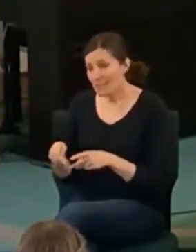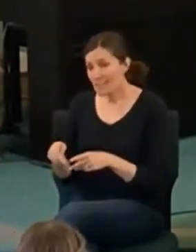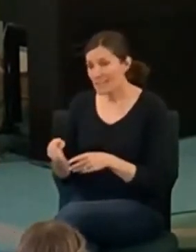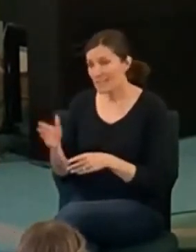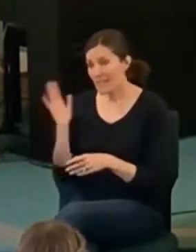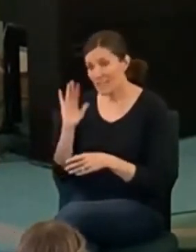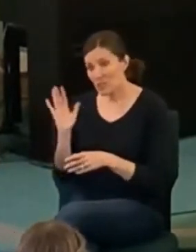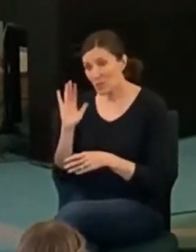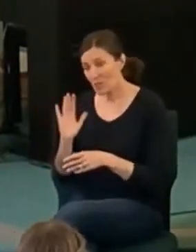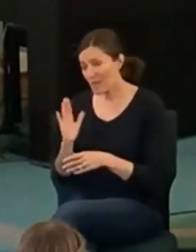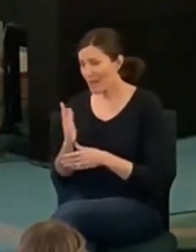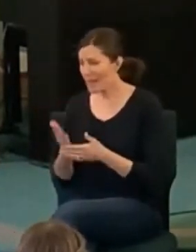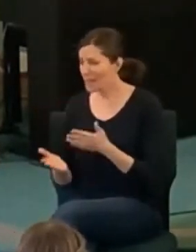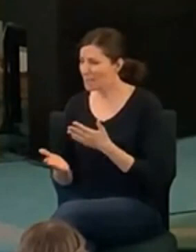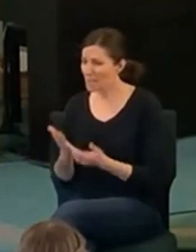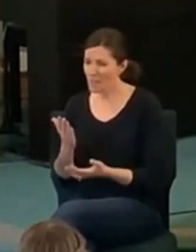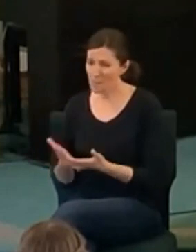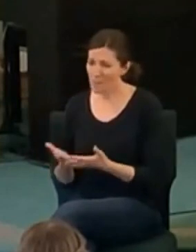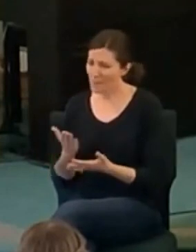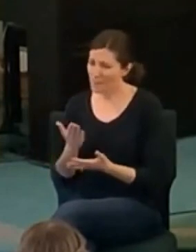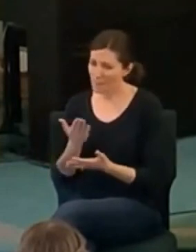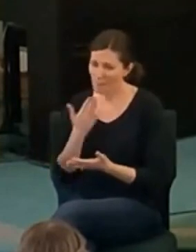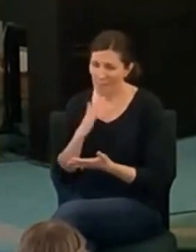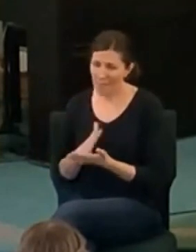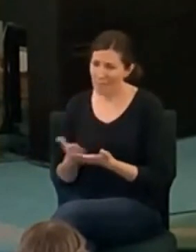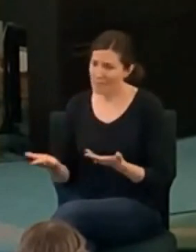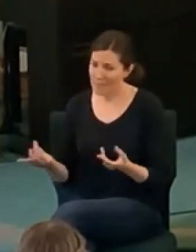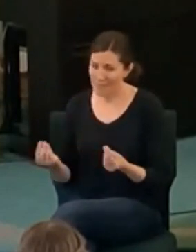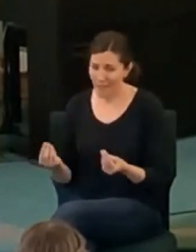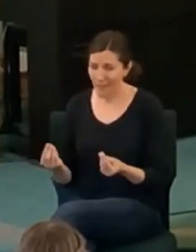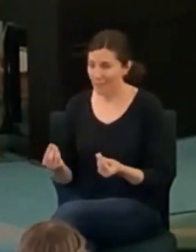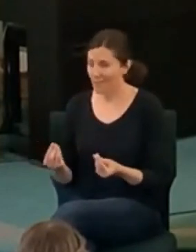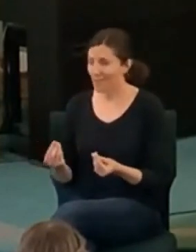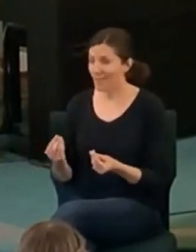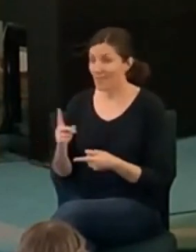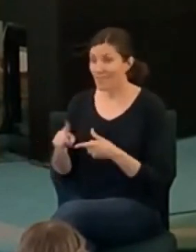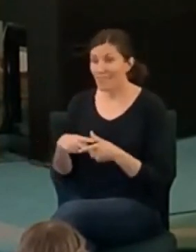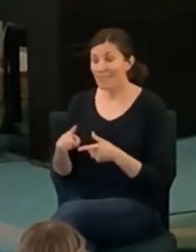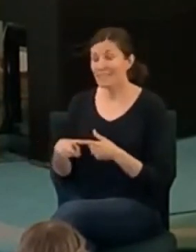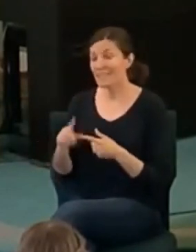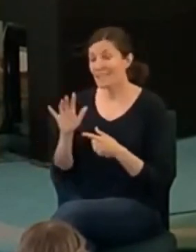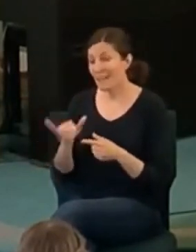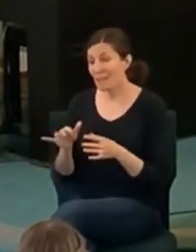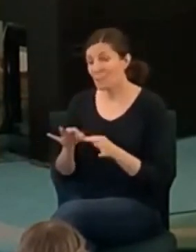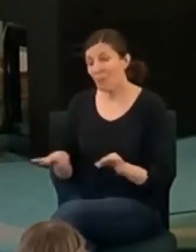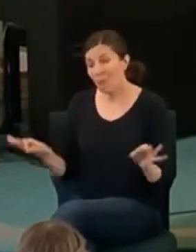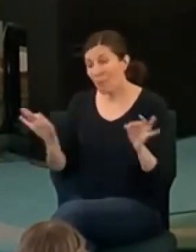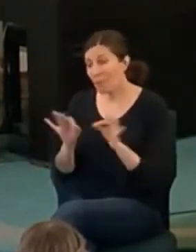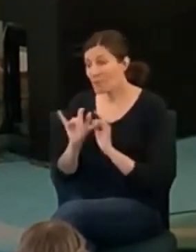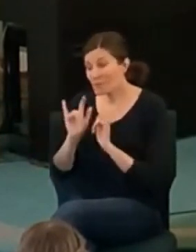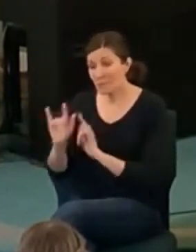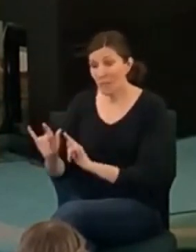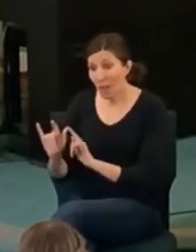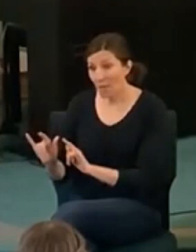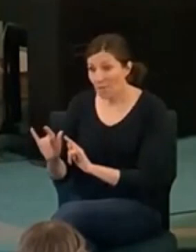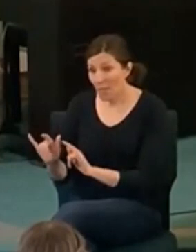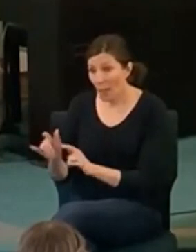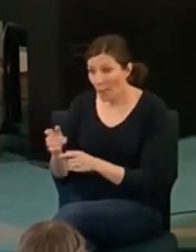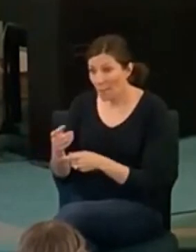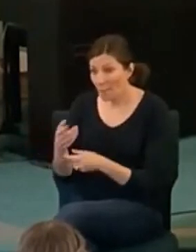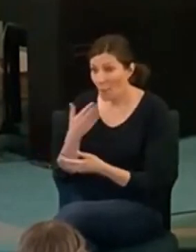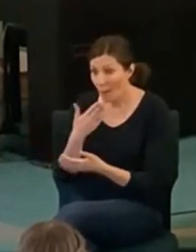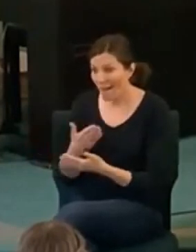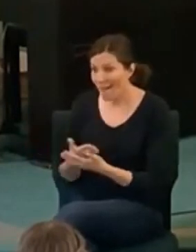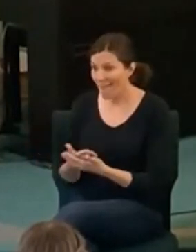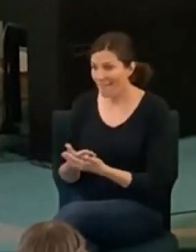what? This is an opportunity for you. Because when you go out there and you do those same loving acts to them, your loving